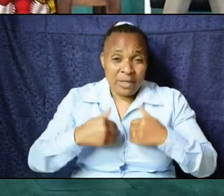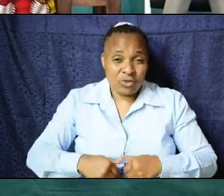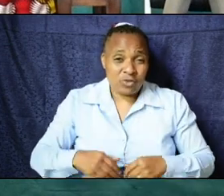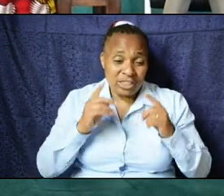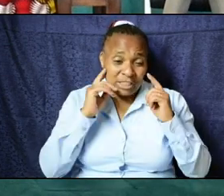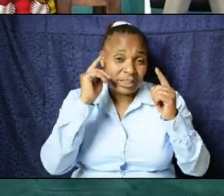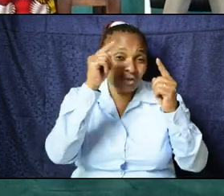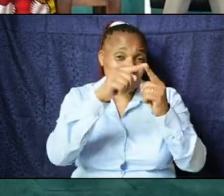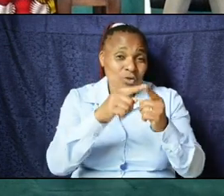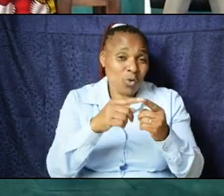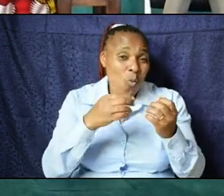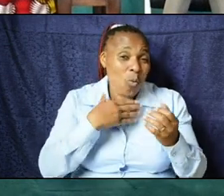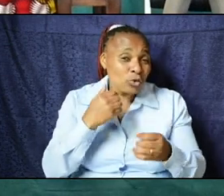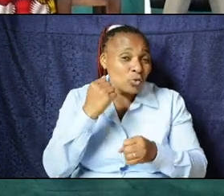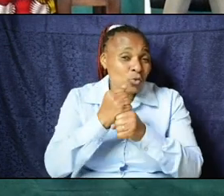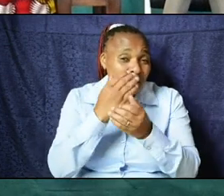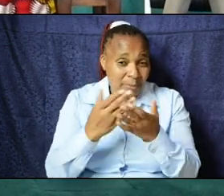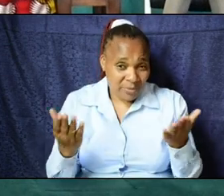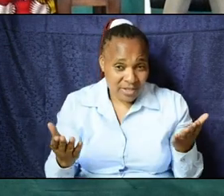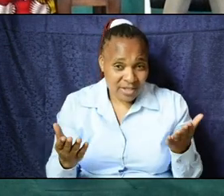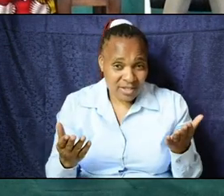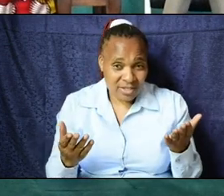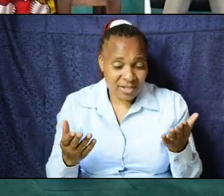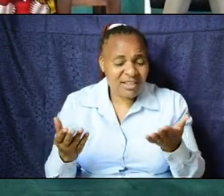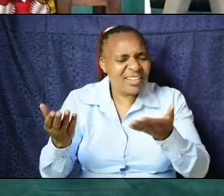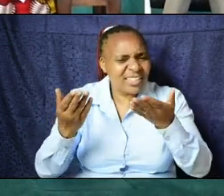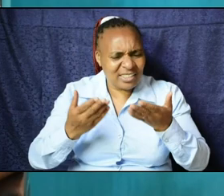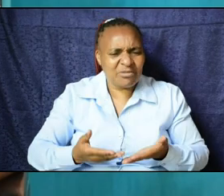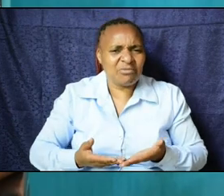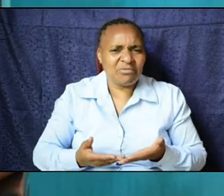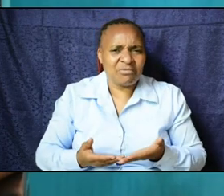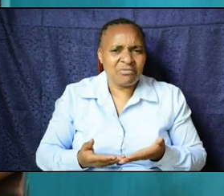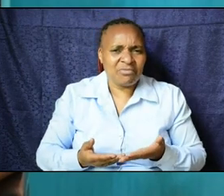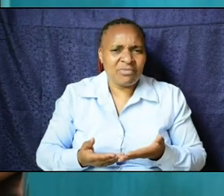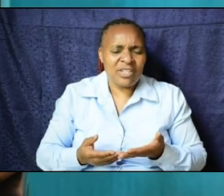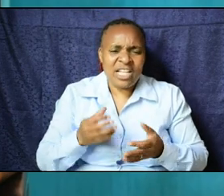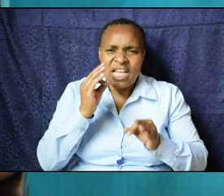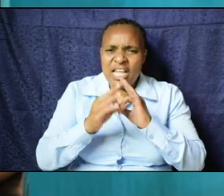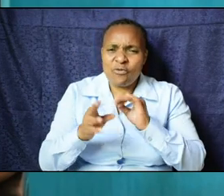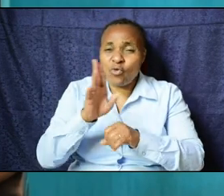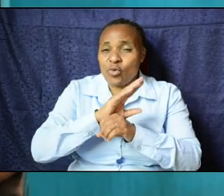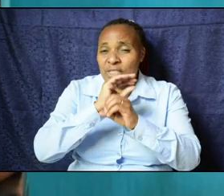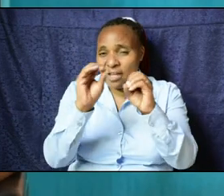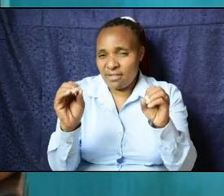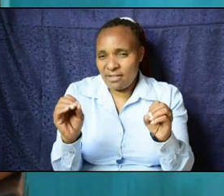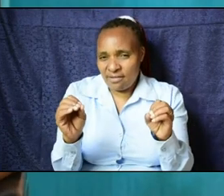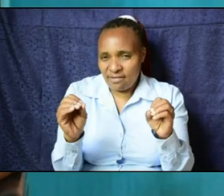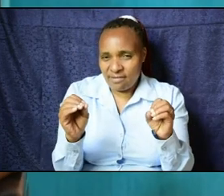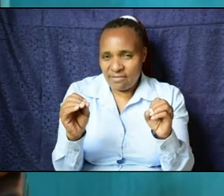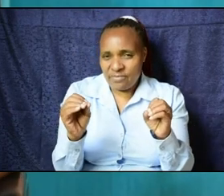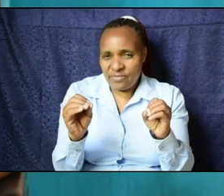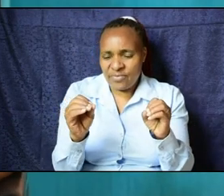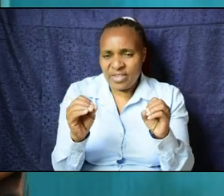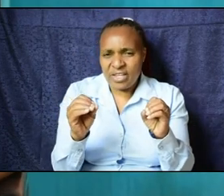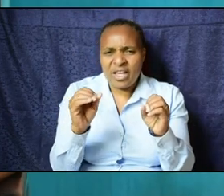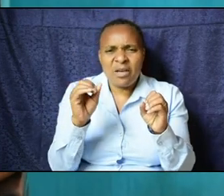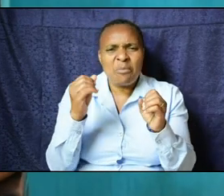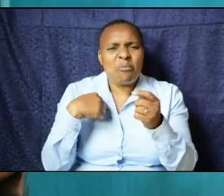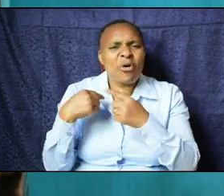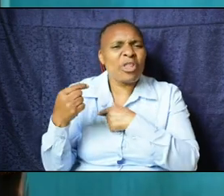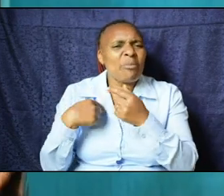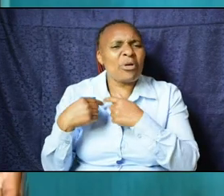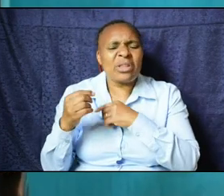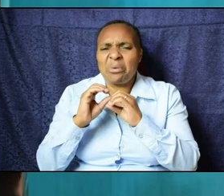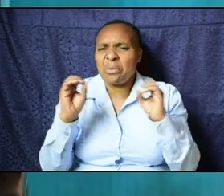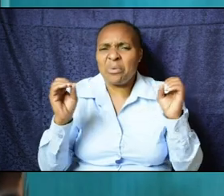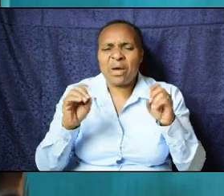intentionally bothering you, they'll see if it's of no use because you're not getting bothered.